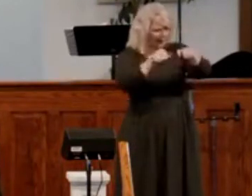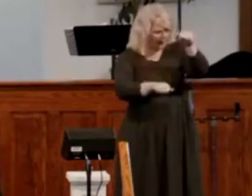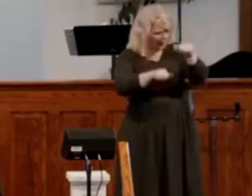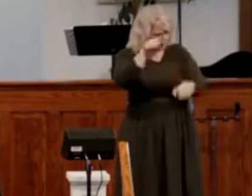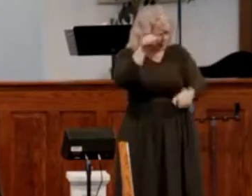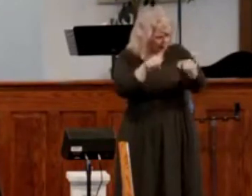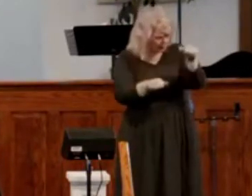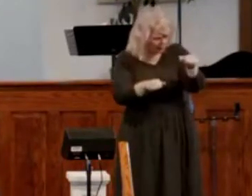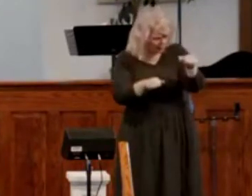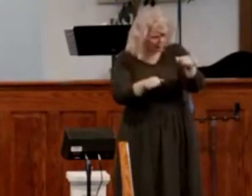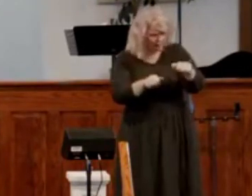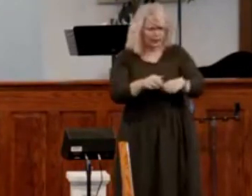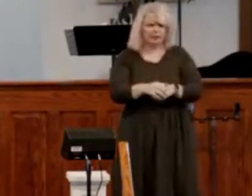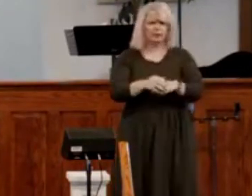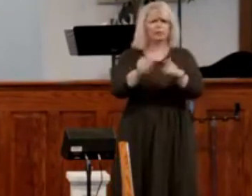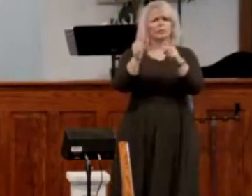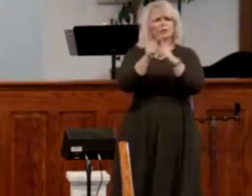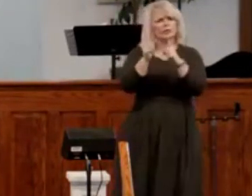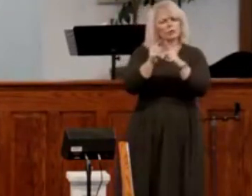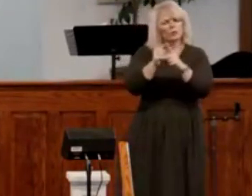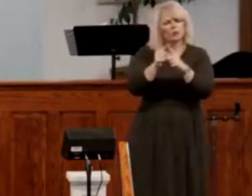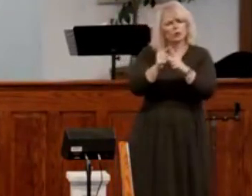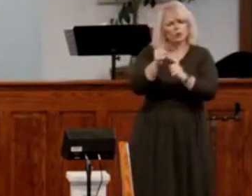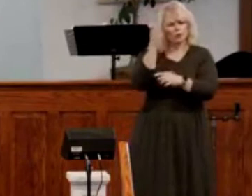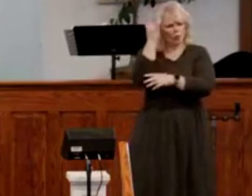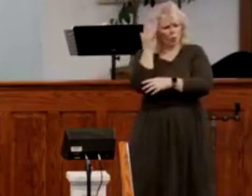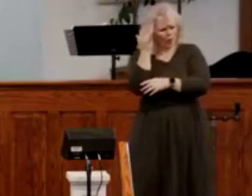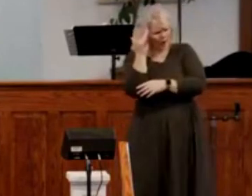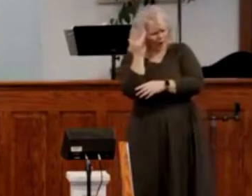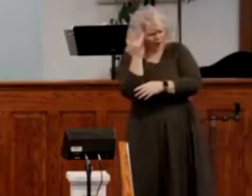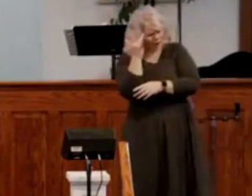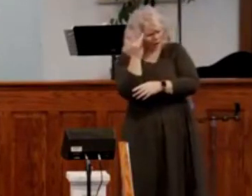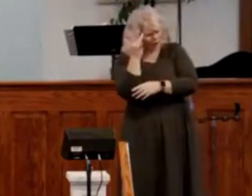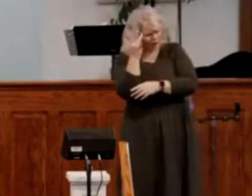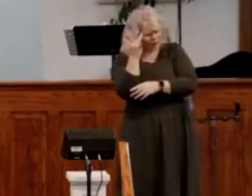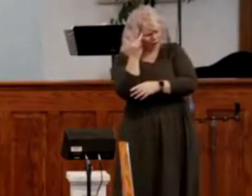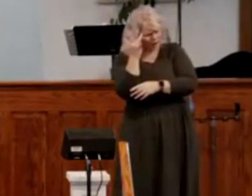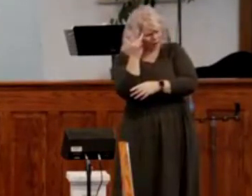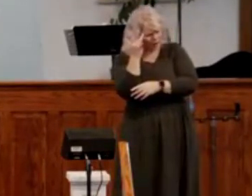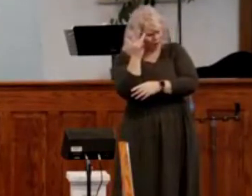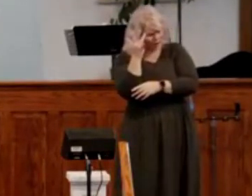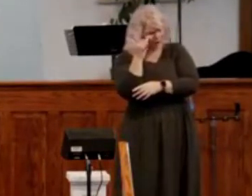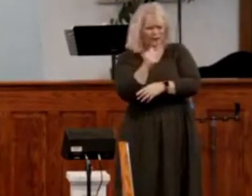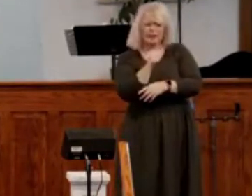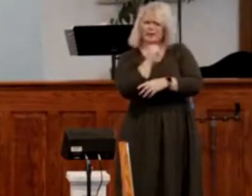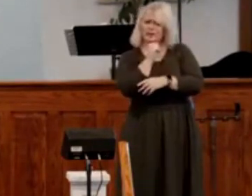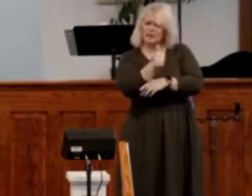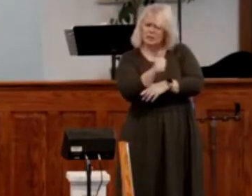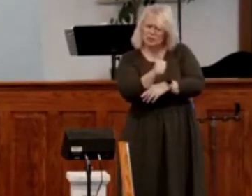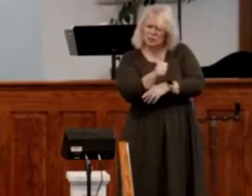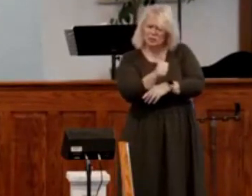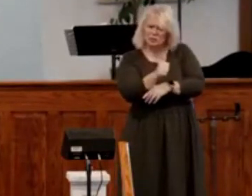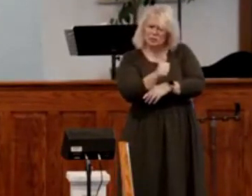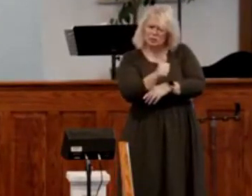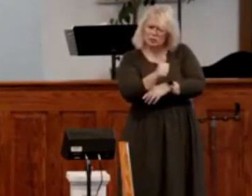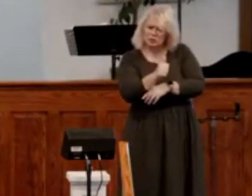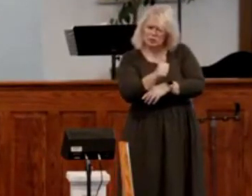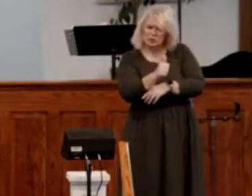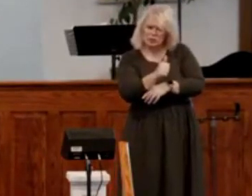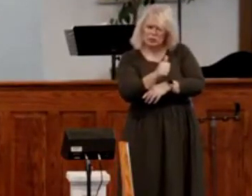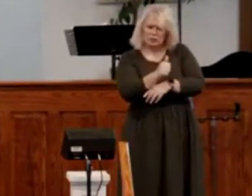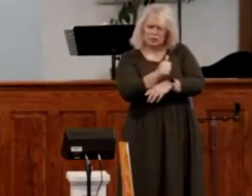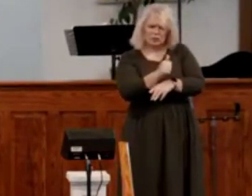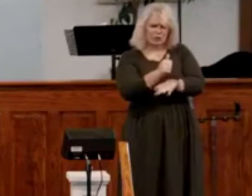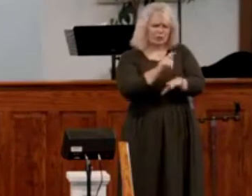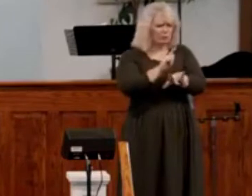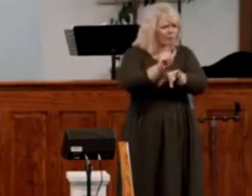doubted? But it's this word for doubted. Why did you waver? He's not rebuking Peter. Peter got out of the boat. The other 11, they were in